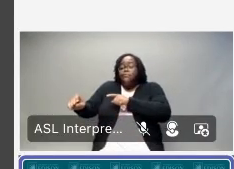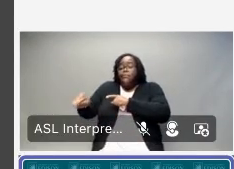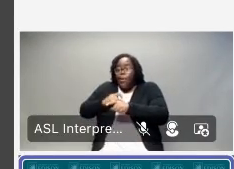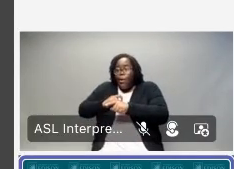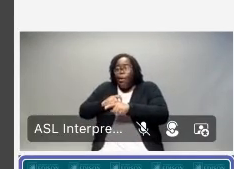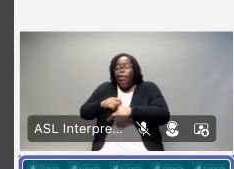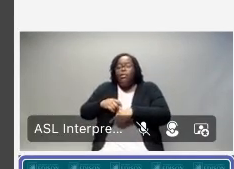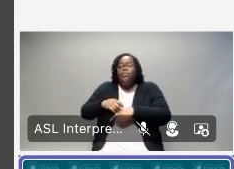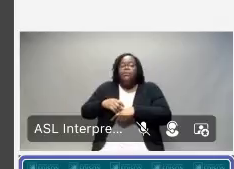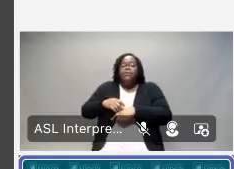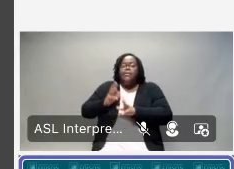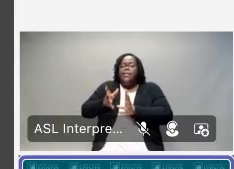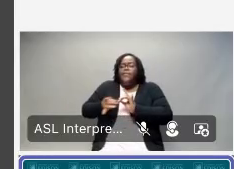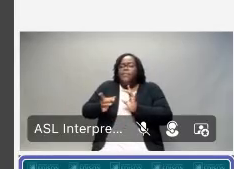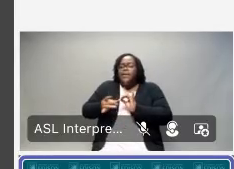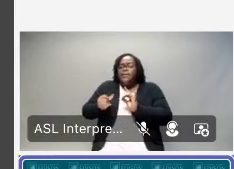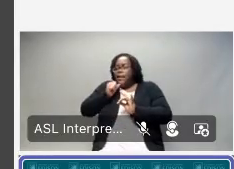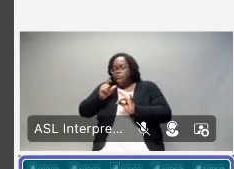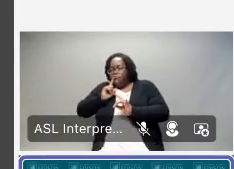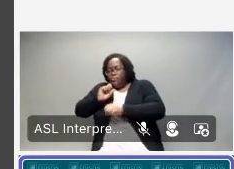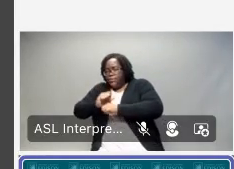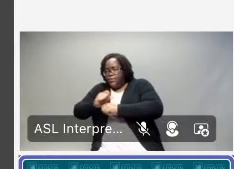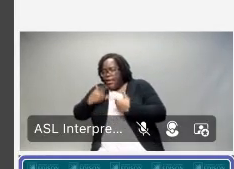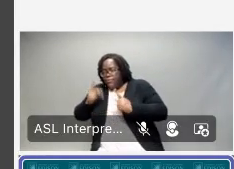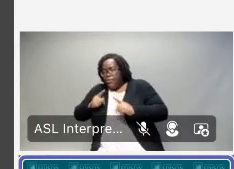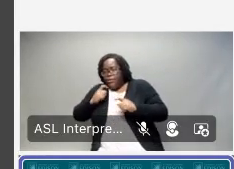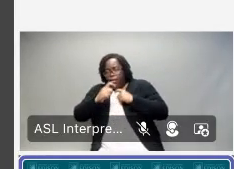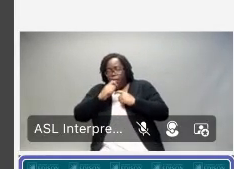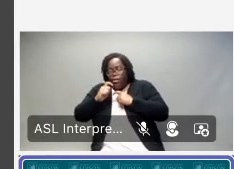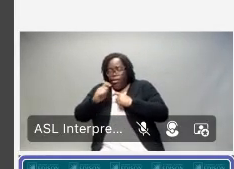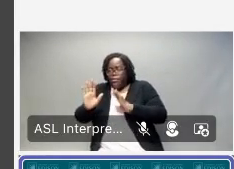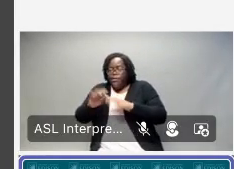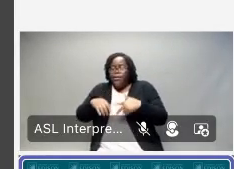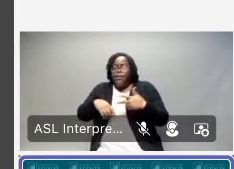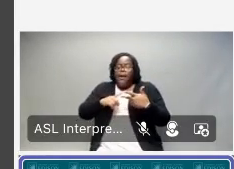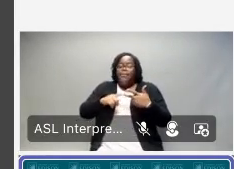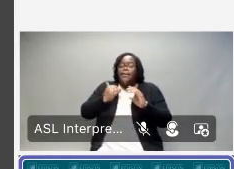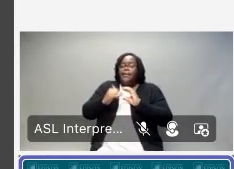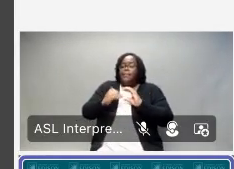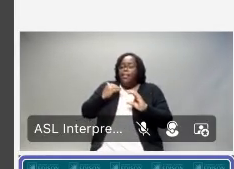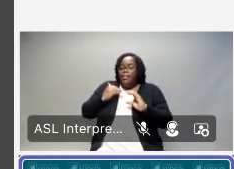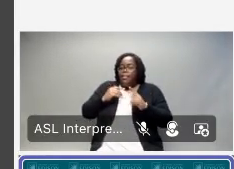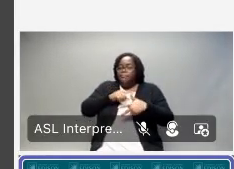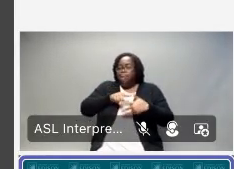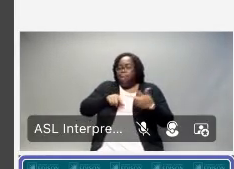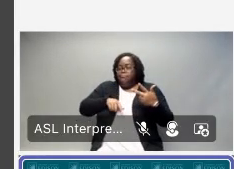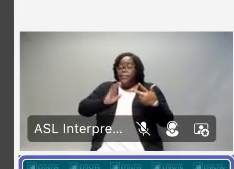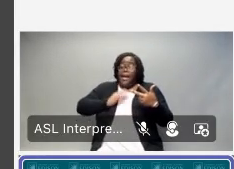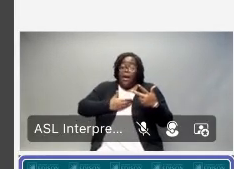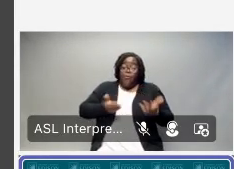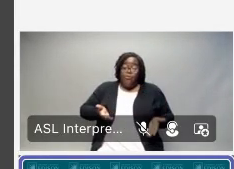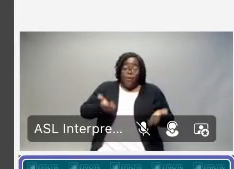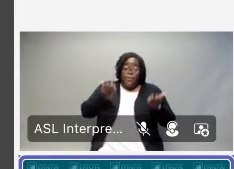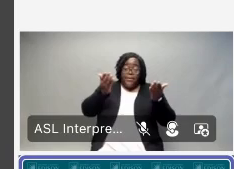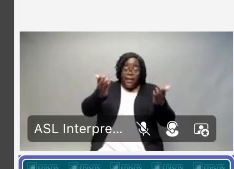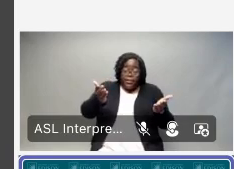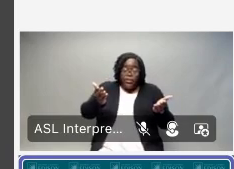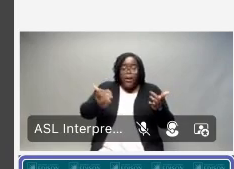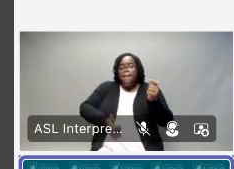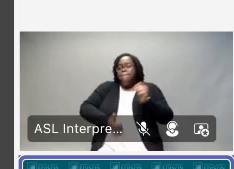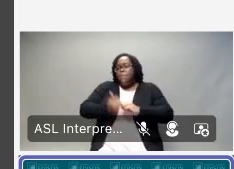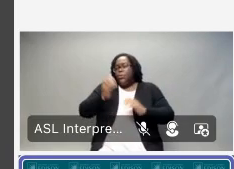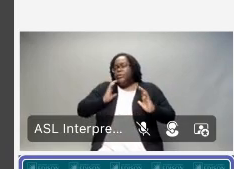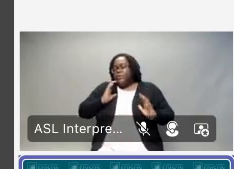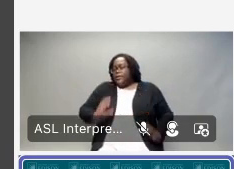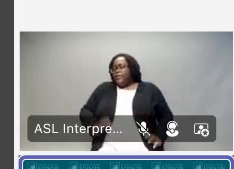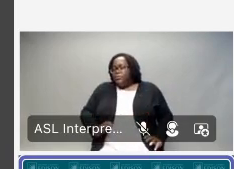we leave you a message, not a live person, and via email. And we recommend that for most customers,